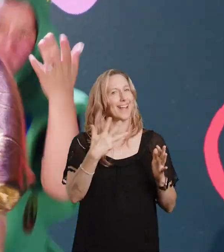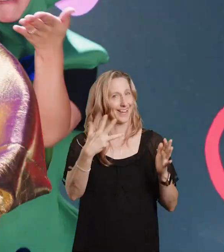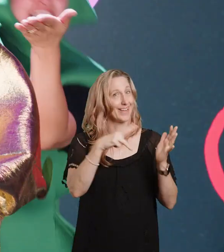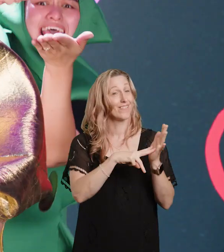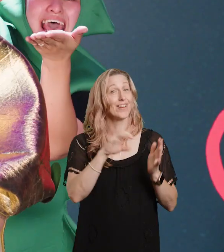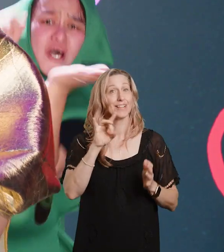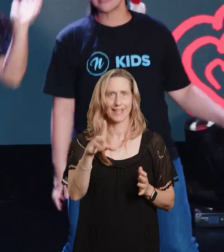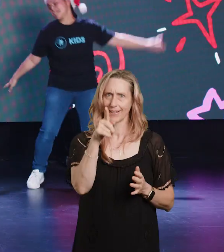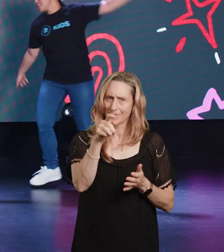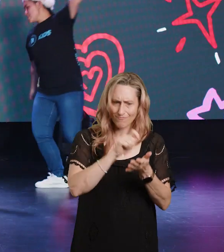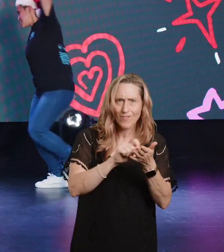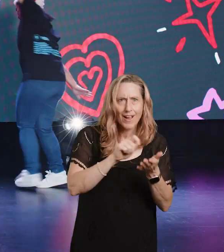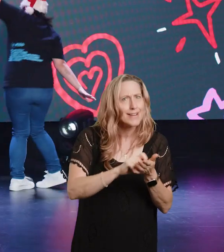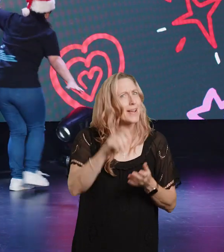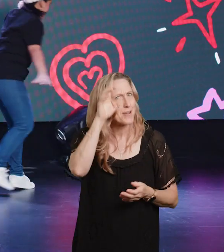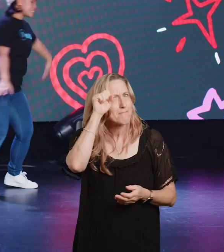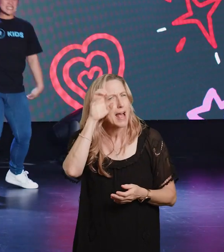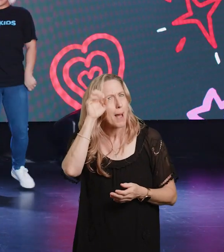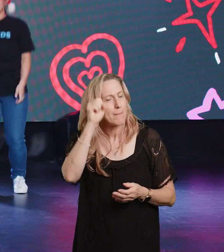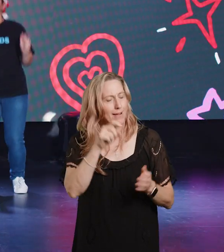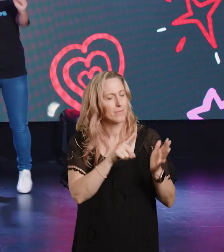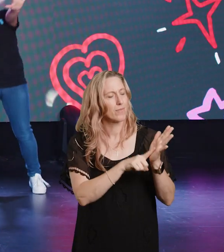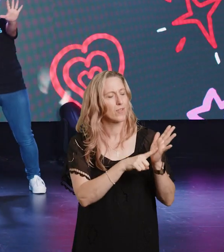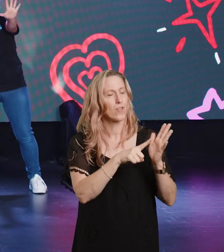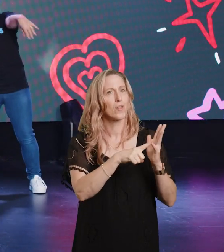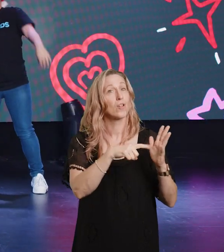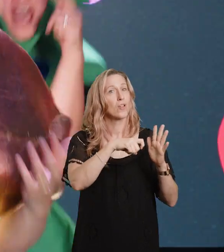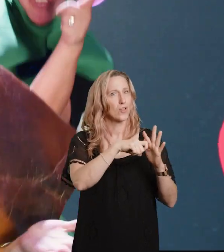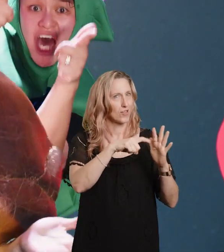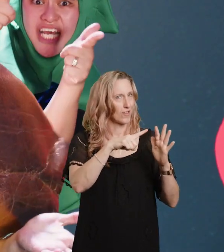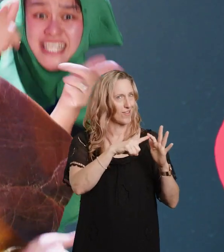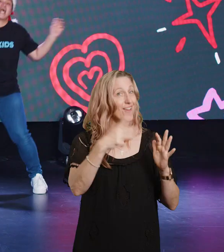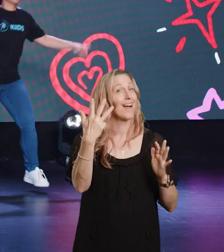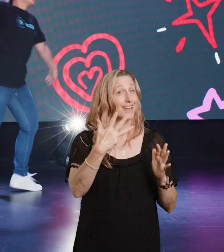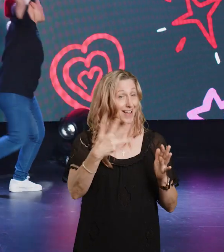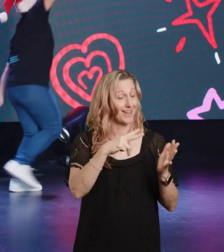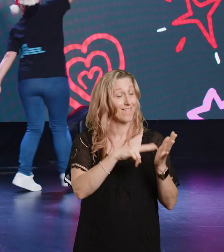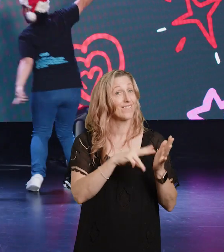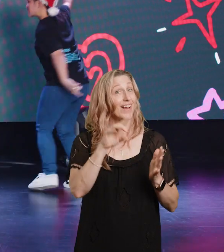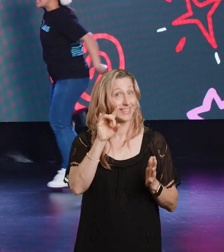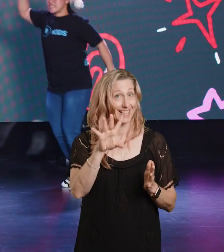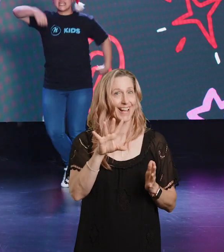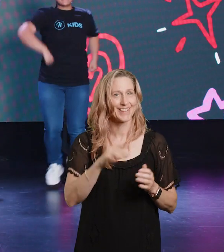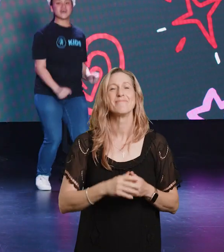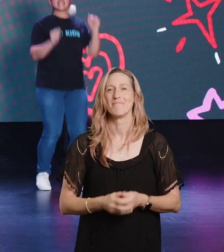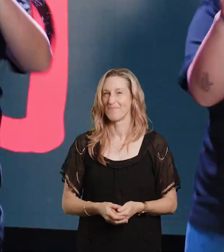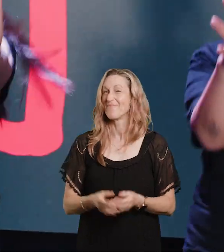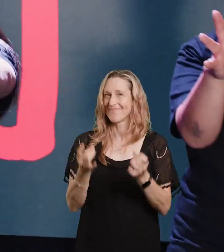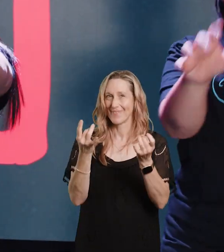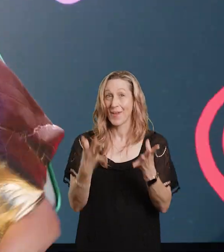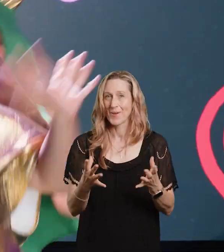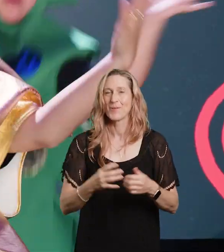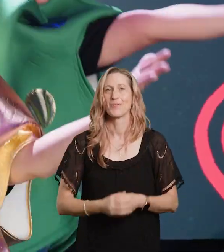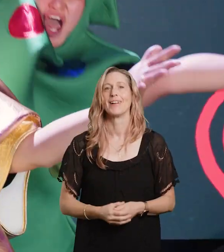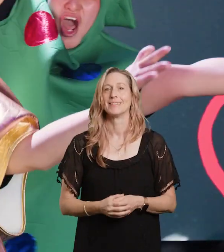10. Write it down. Luke 19 verse 10. Have you got it? Luke 19 verse